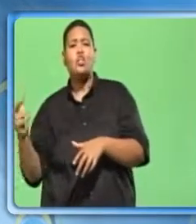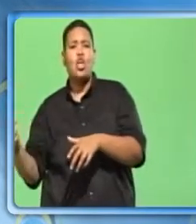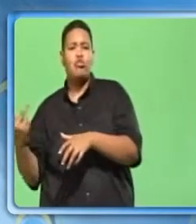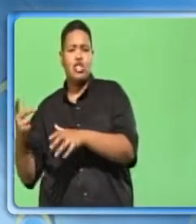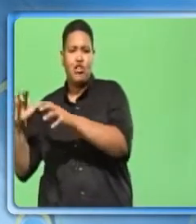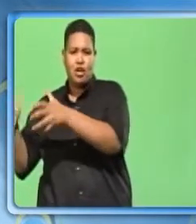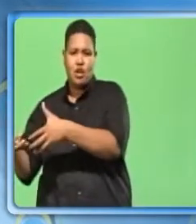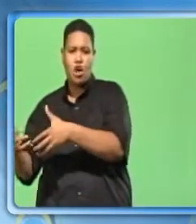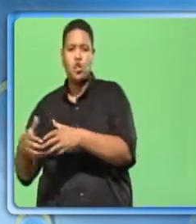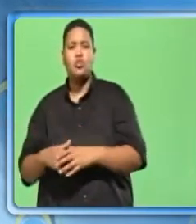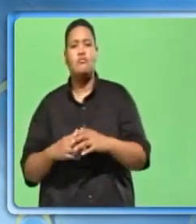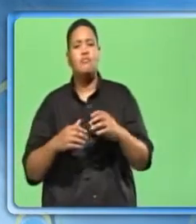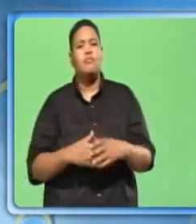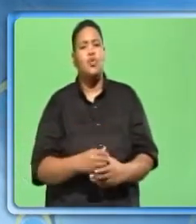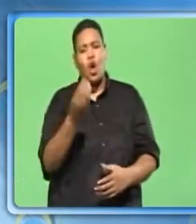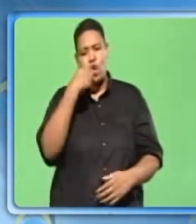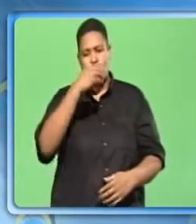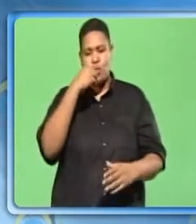tertiary consumers.